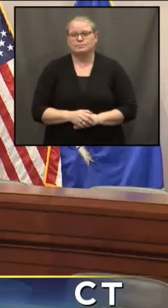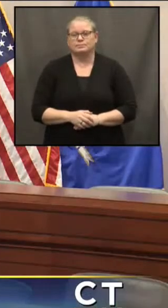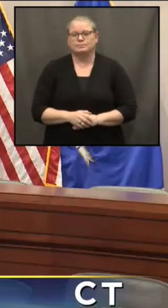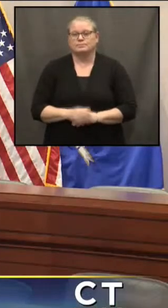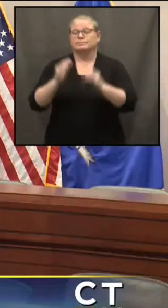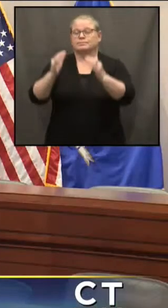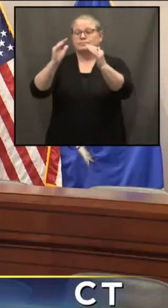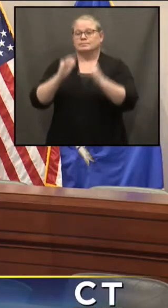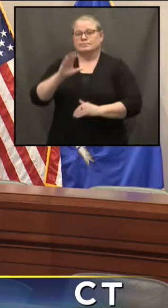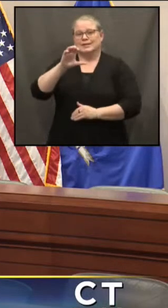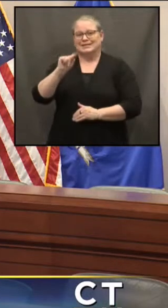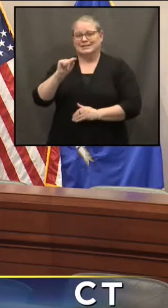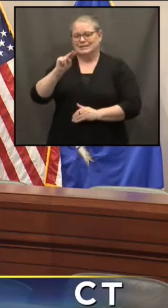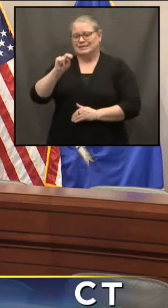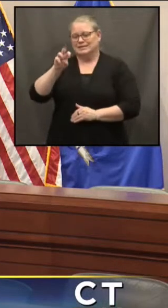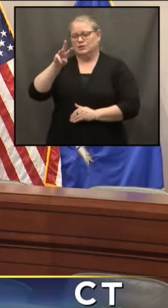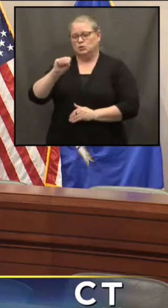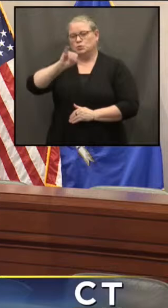CT News Junkie.